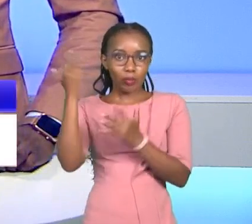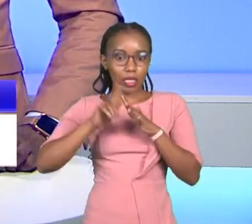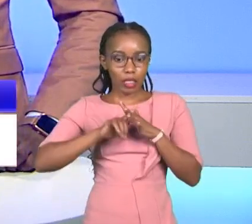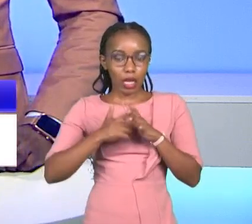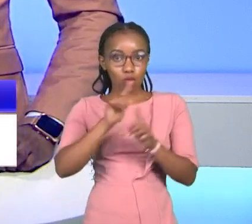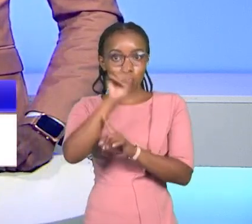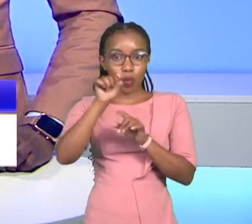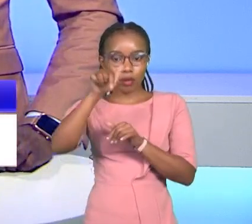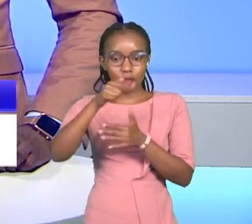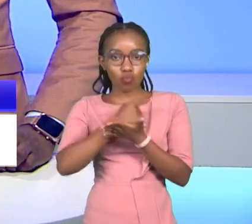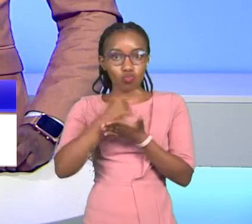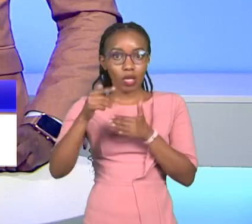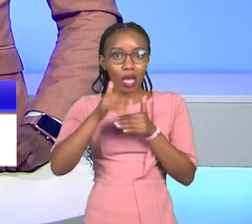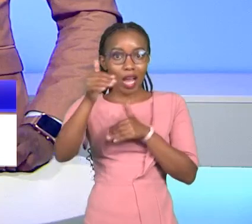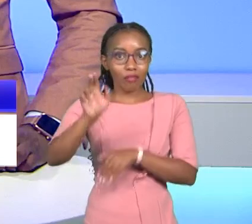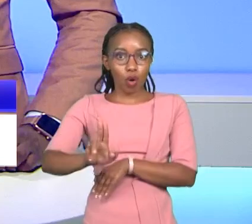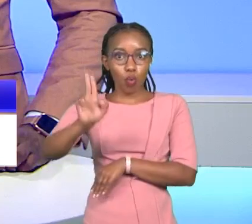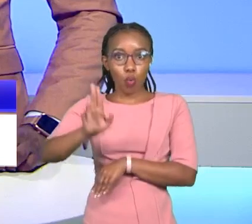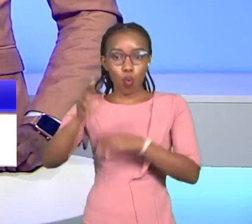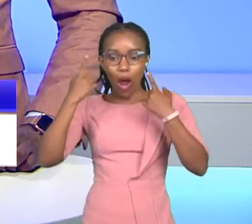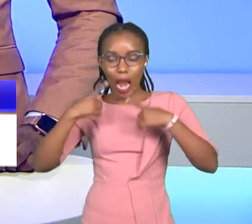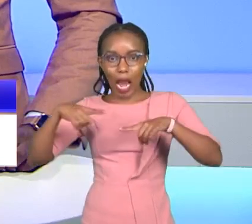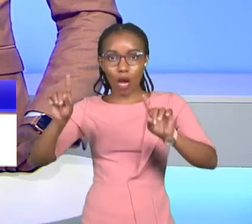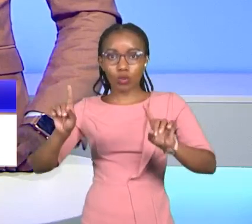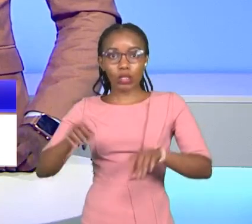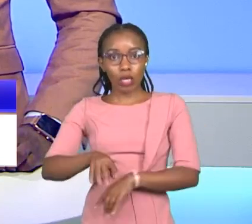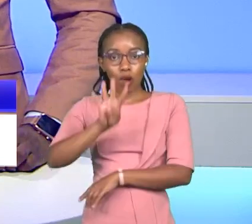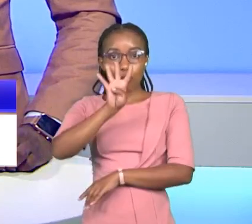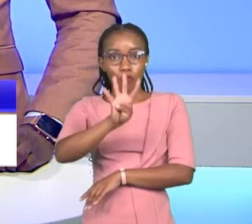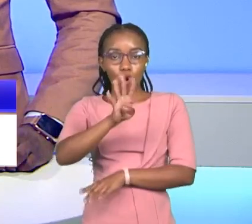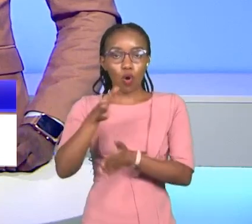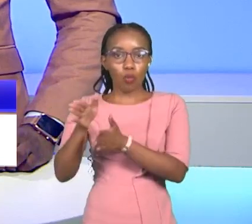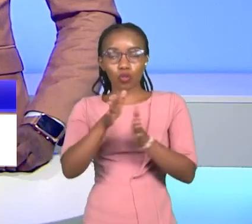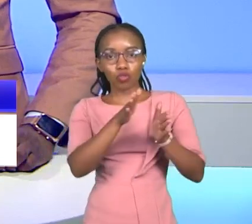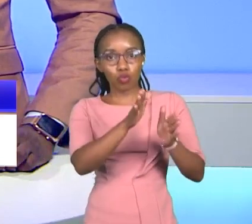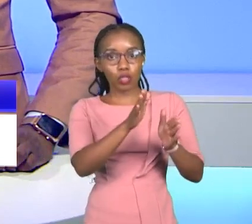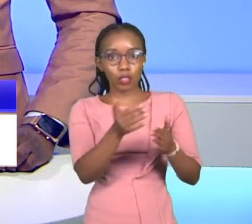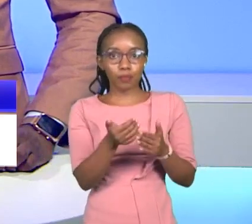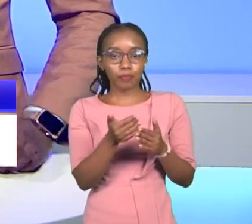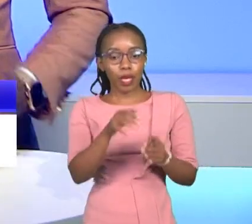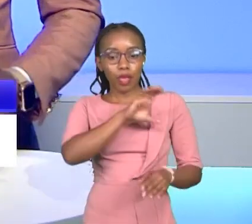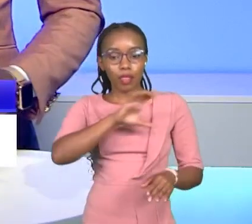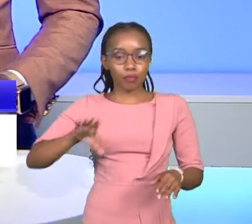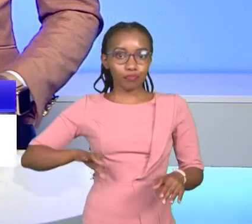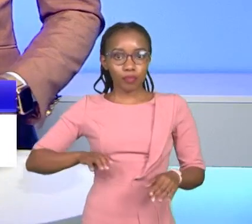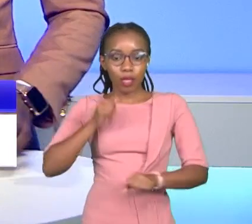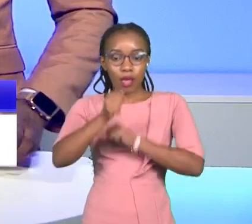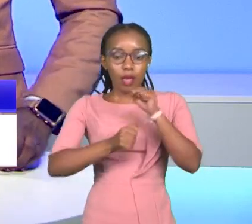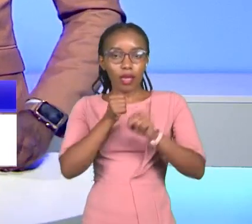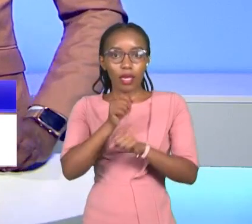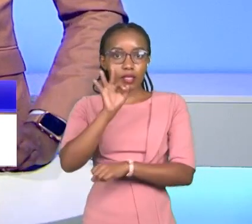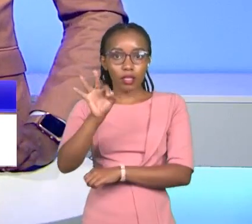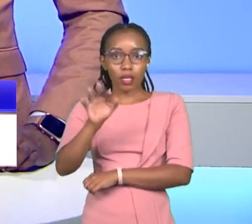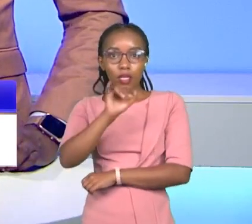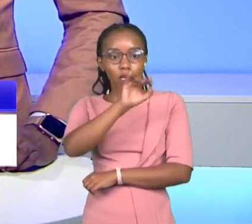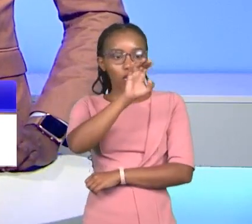off this week following President Uhuru Kenyatta's announcement of four vacant positions in the commission. For 3 years now,